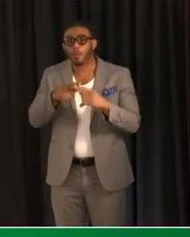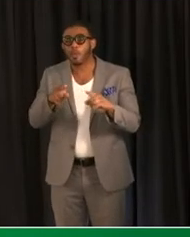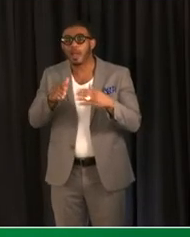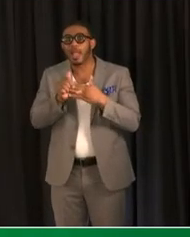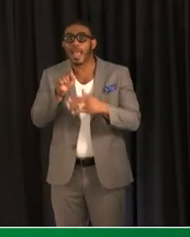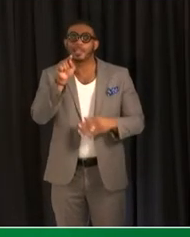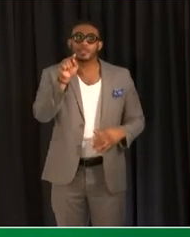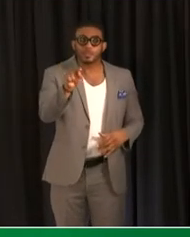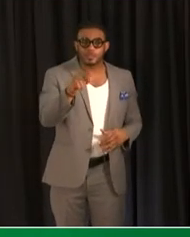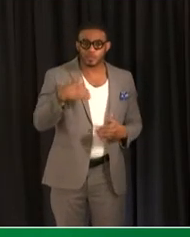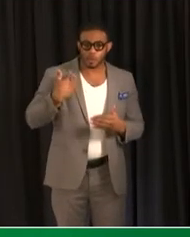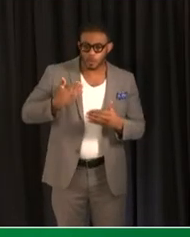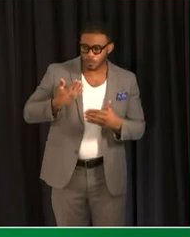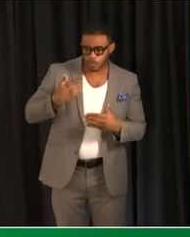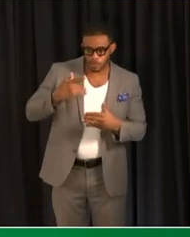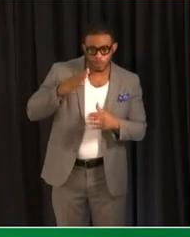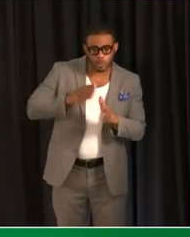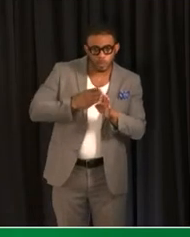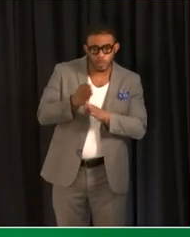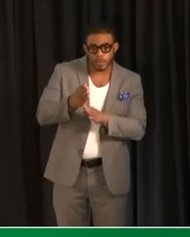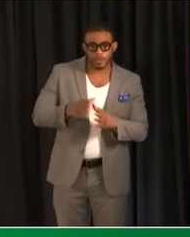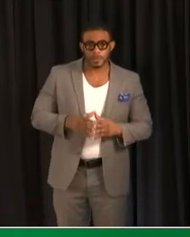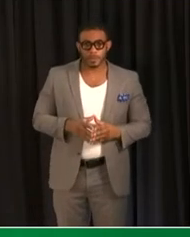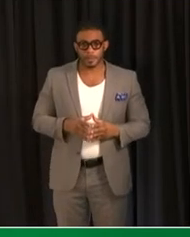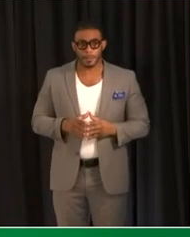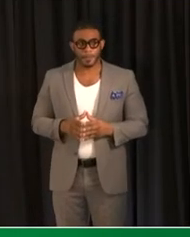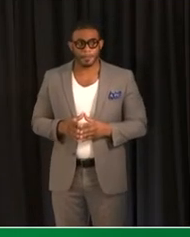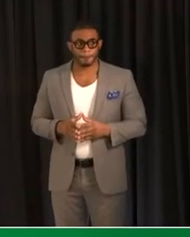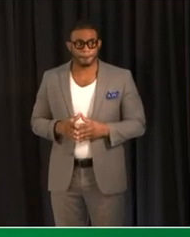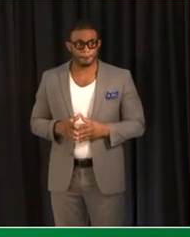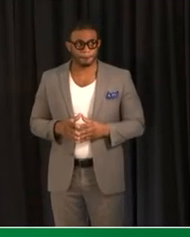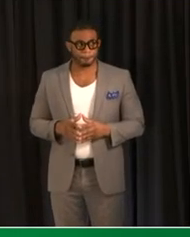hear what's guided you over the course of your career.